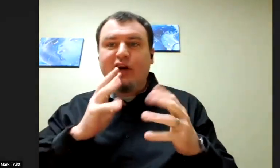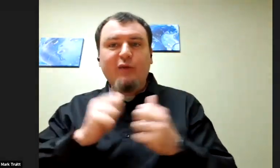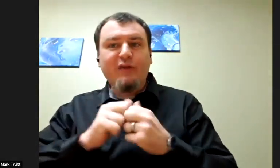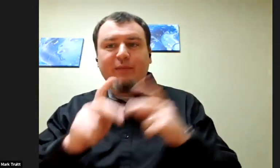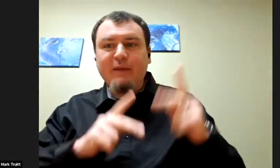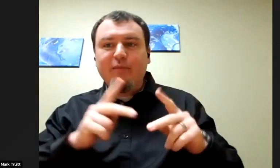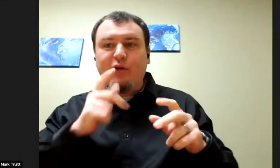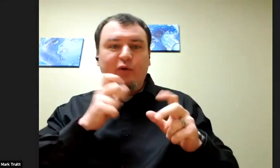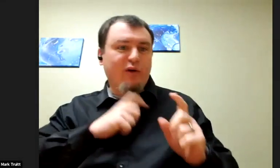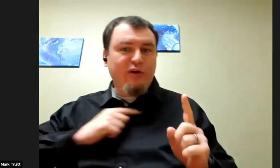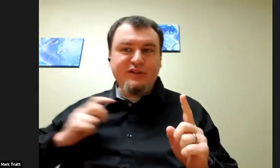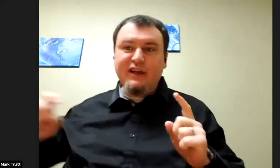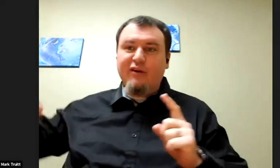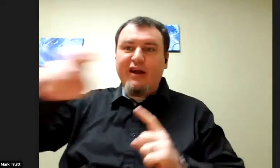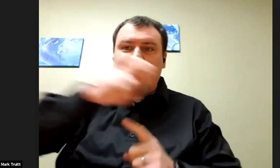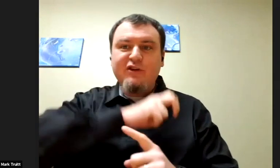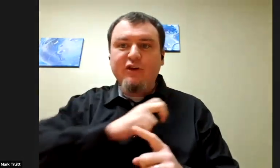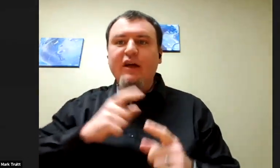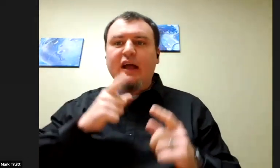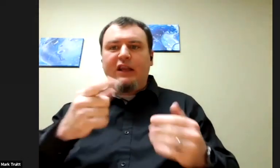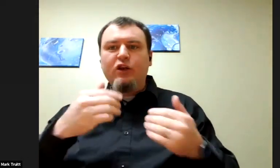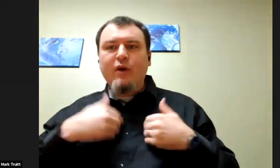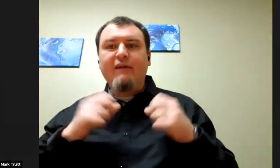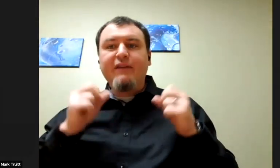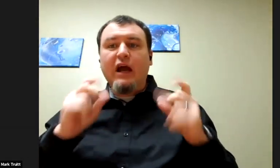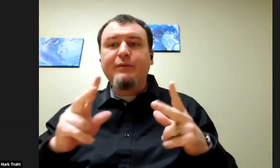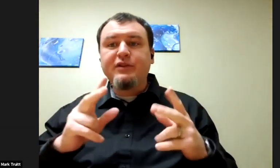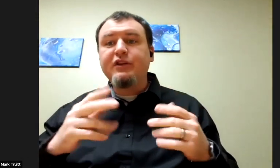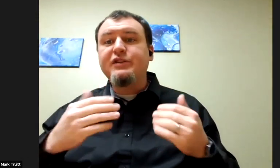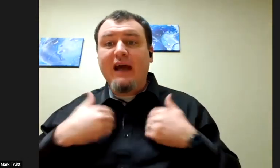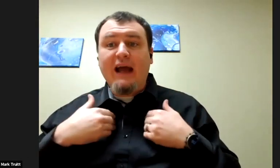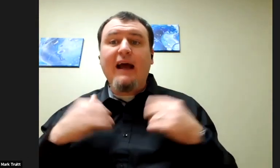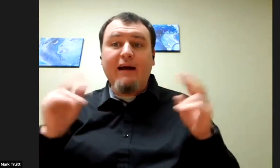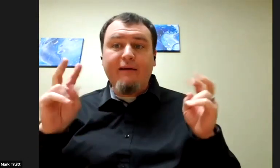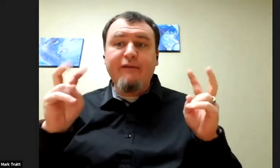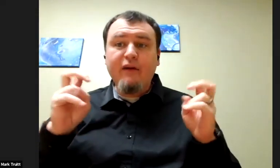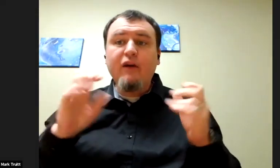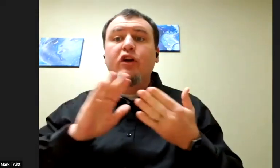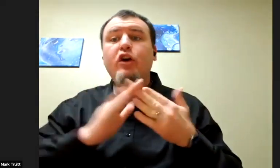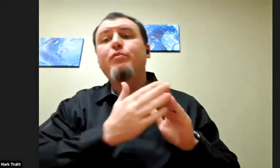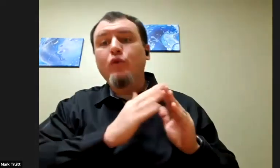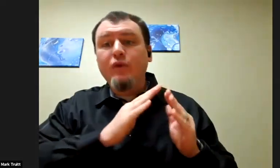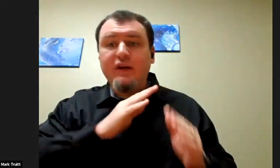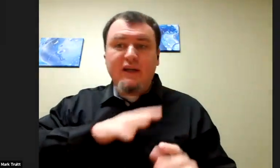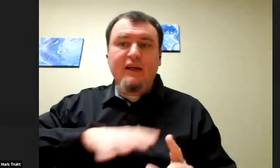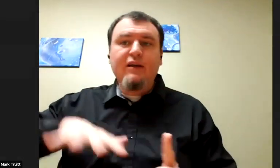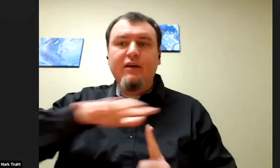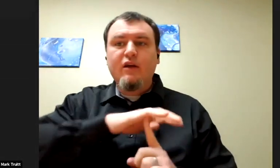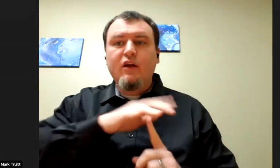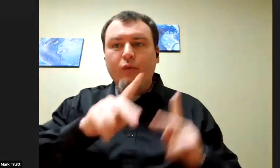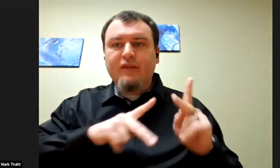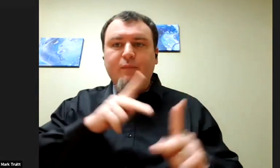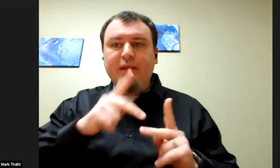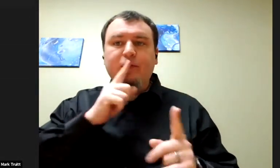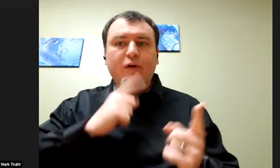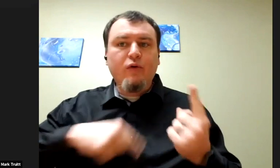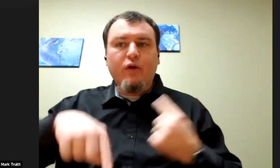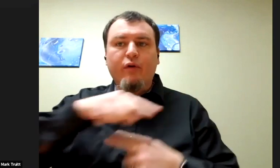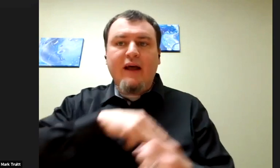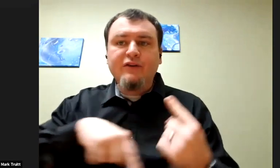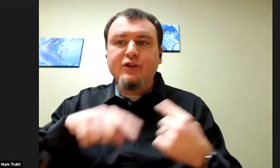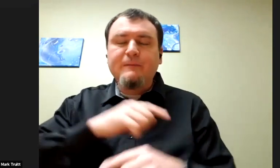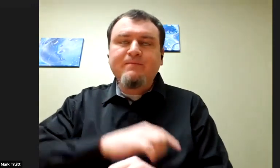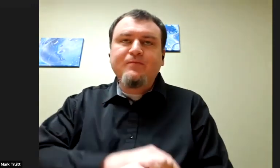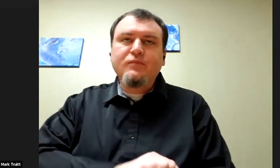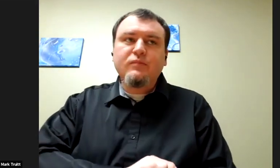You can talk with the people who are sitting around you, and you have the opportunity to have community with the people who